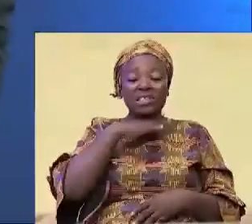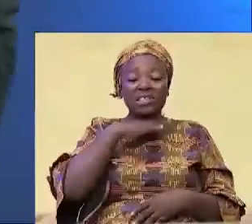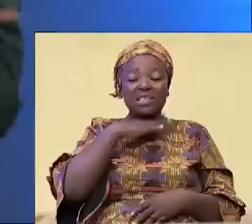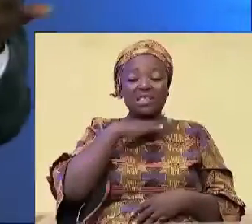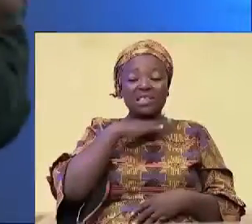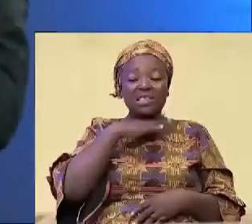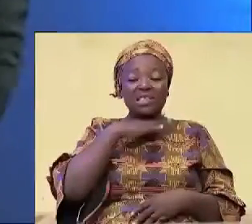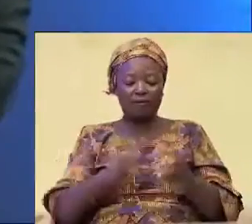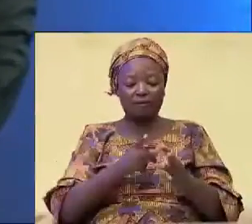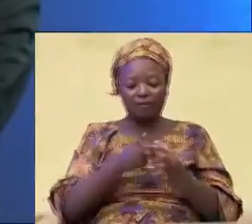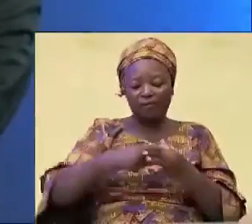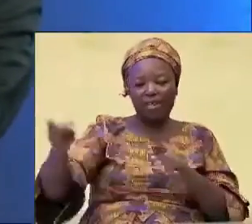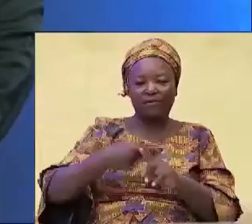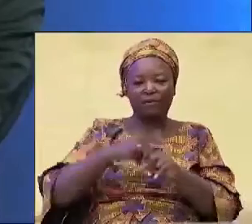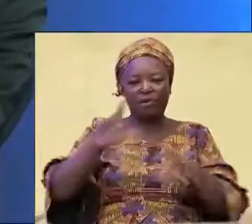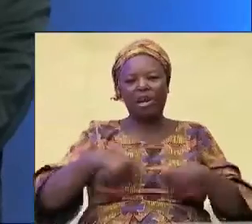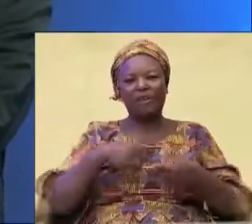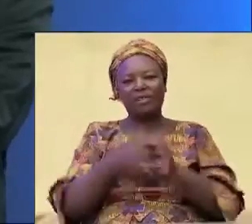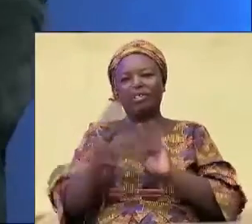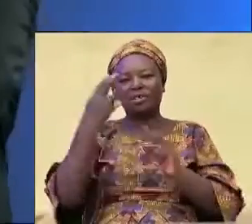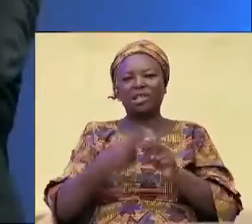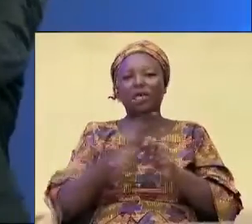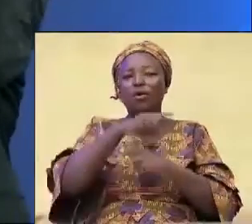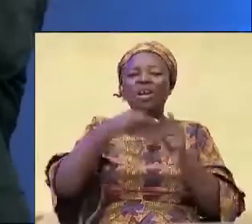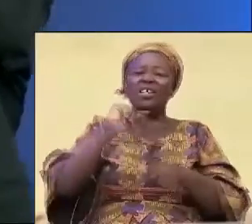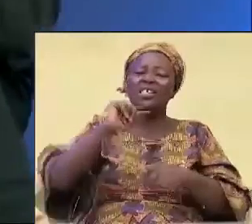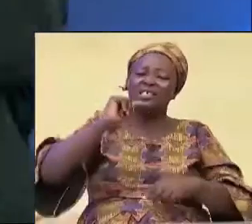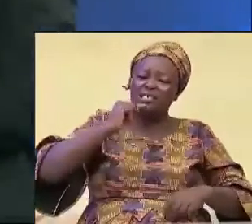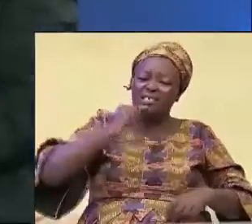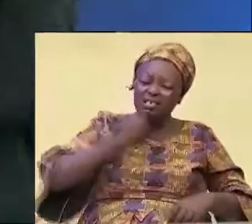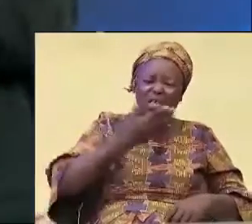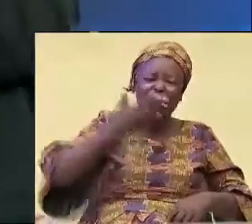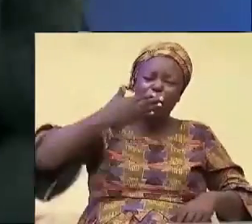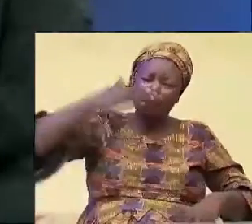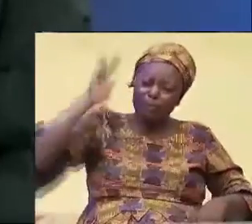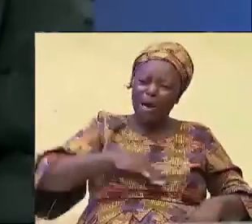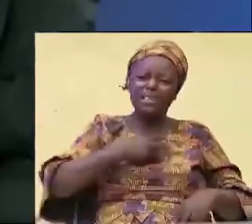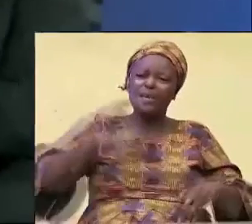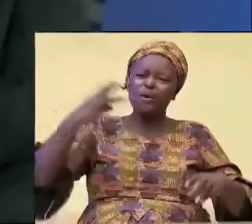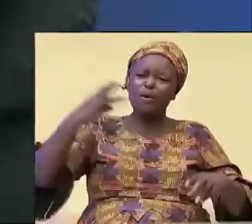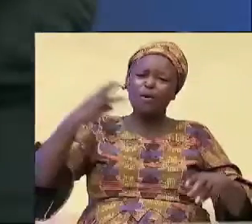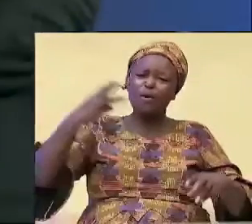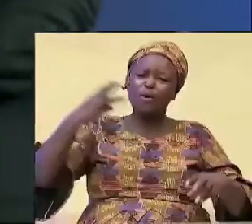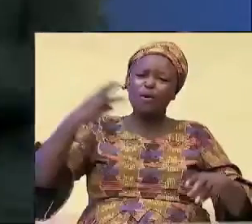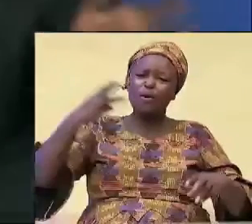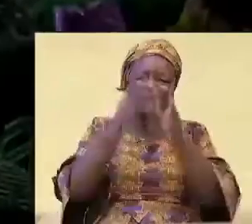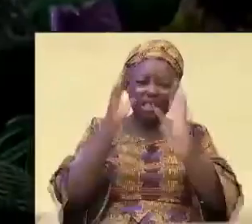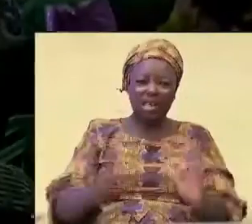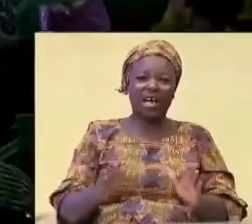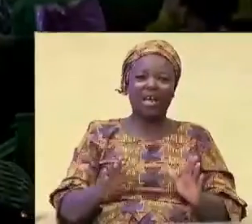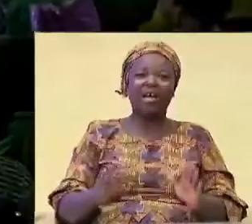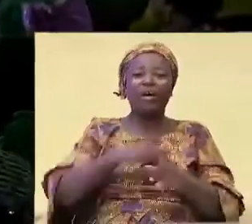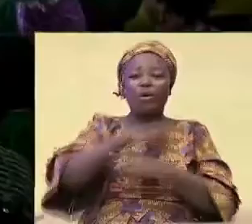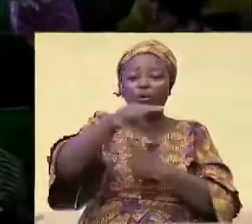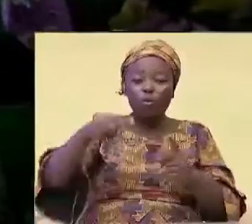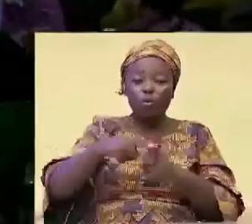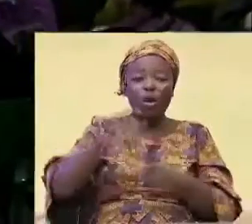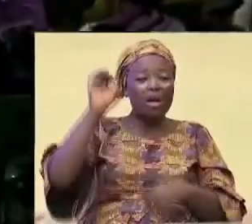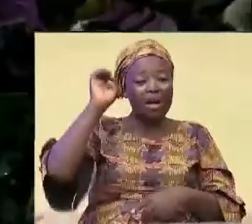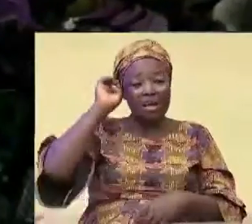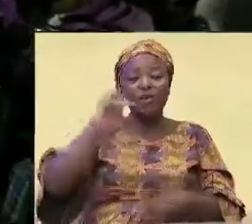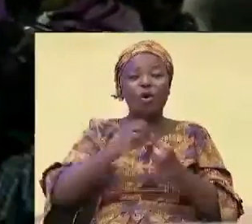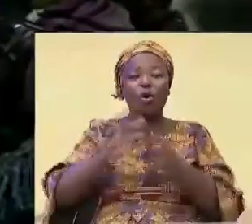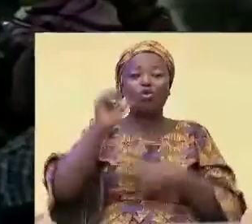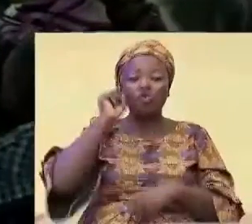the defilement will vanish away. When a terrible sinner, a rejected sinner, when